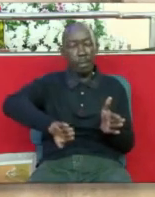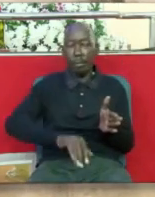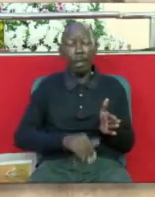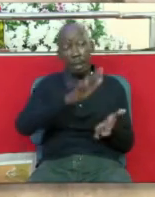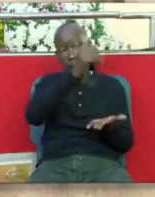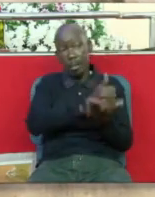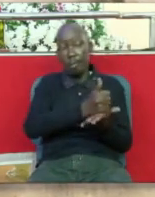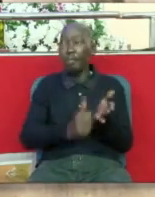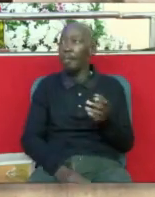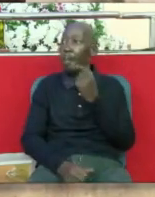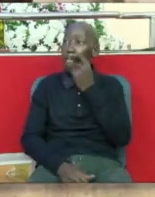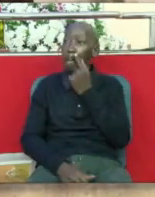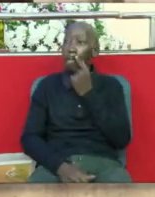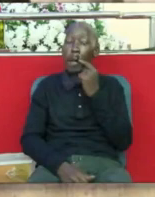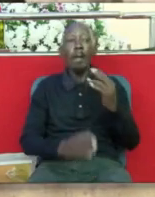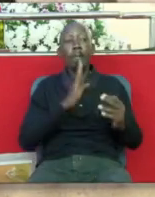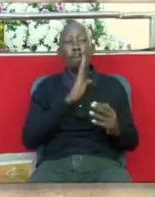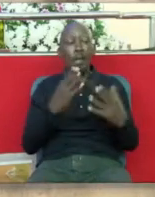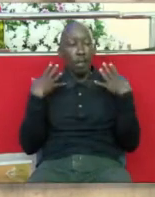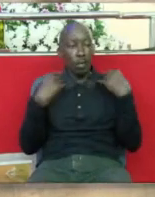Amen. Be pure.